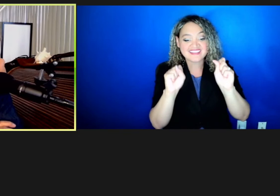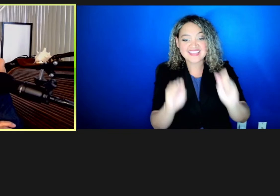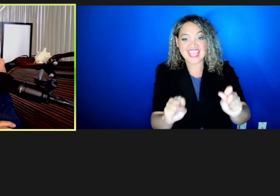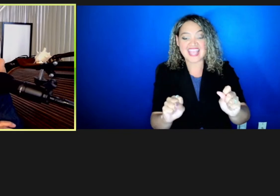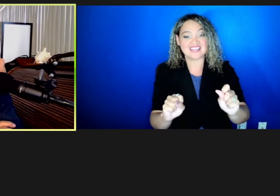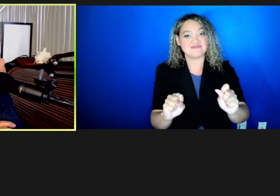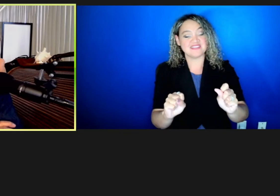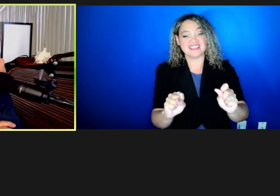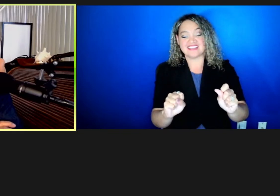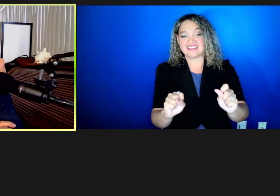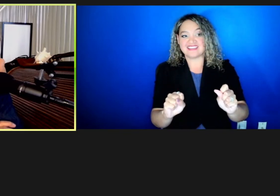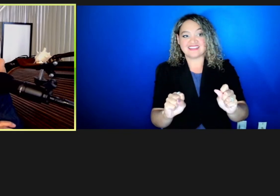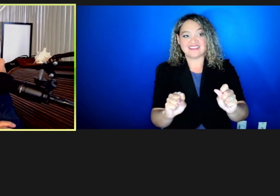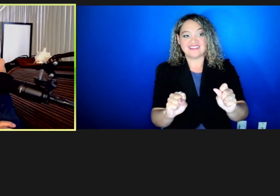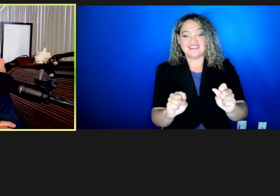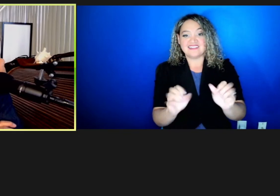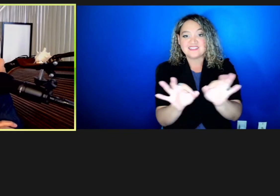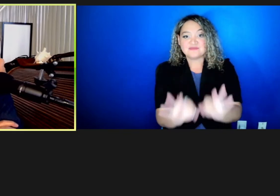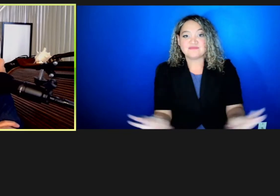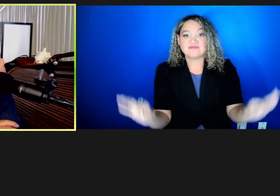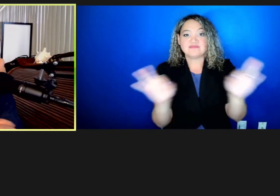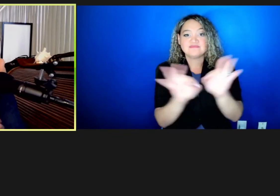lifeline.